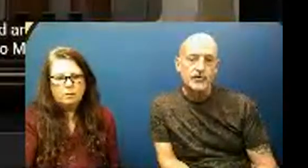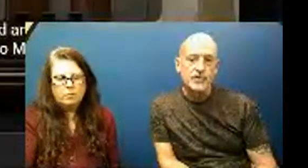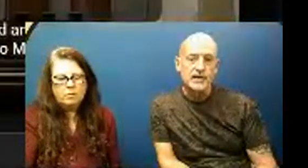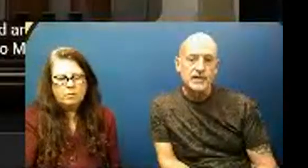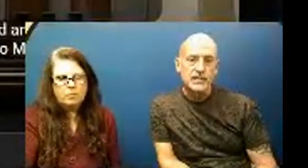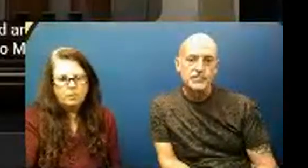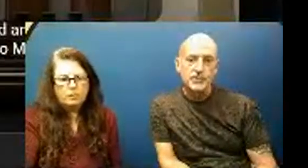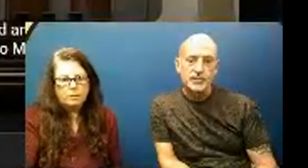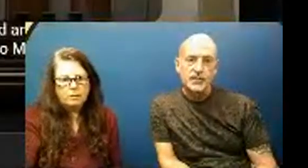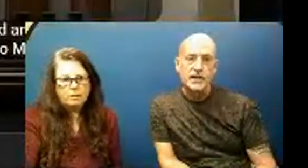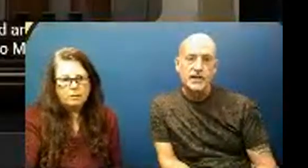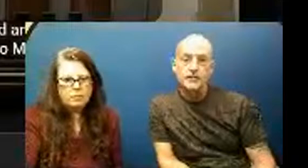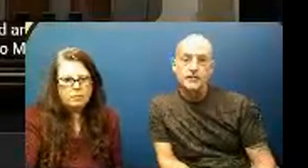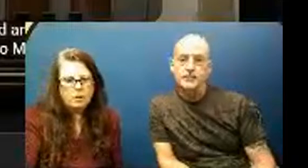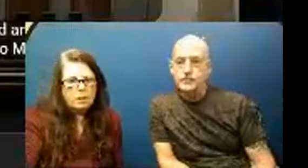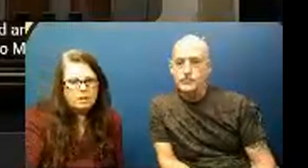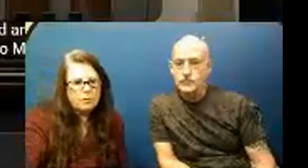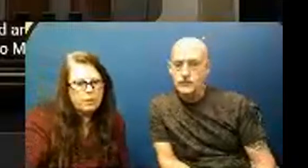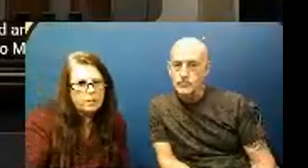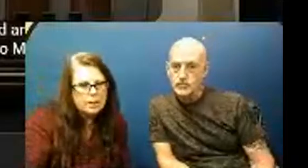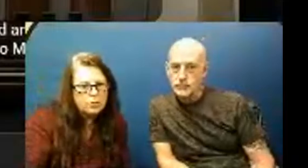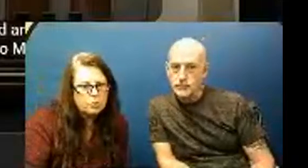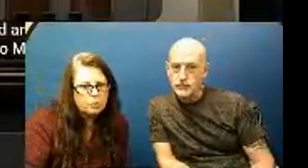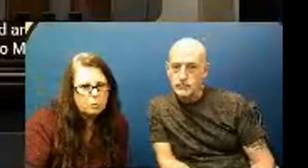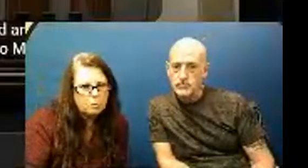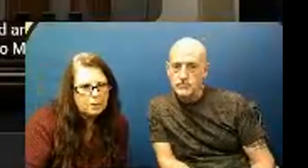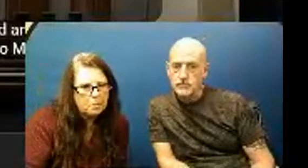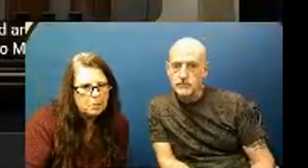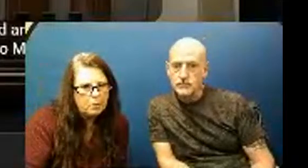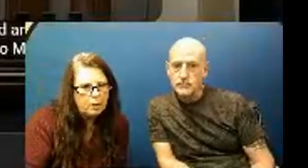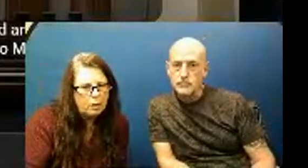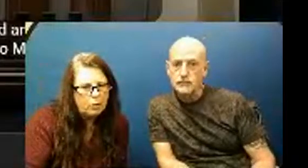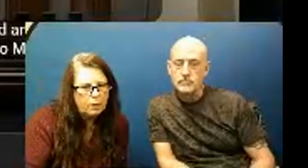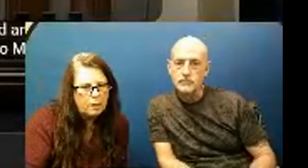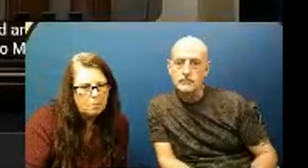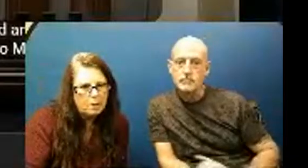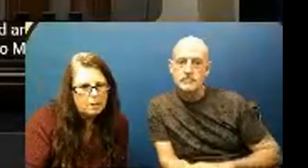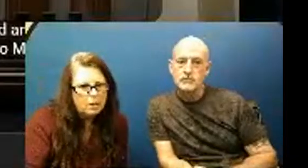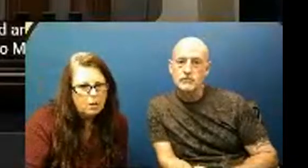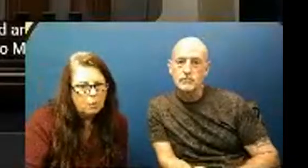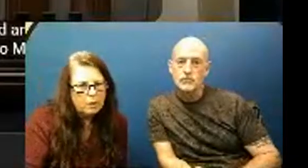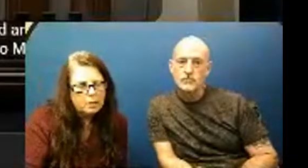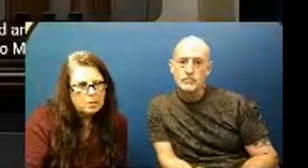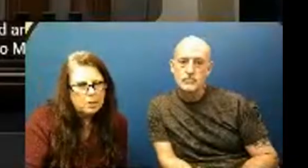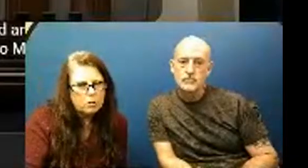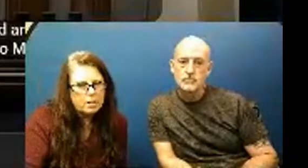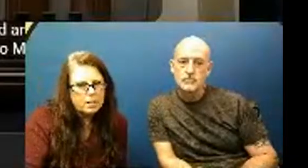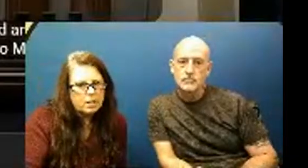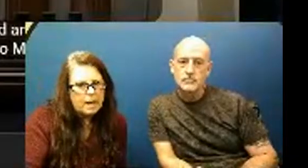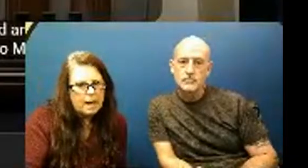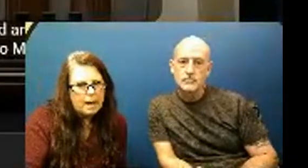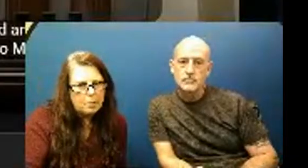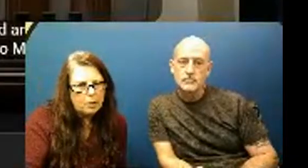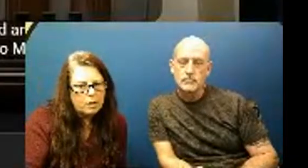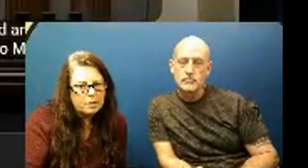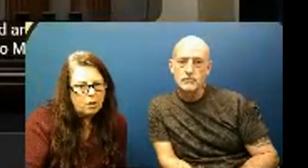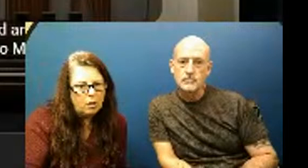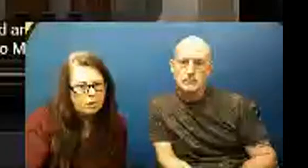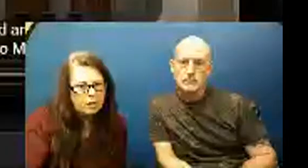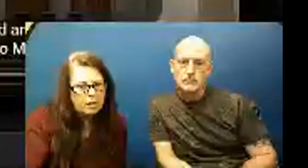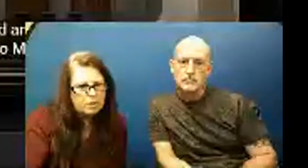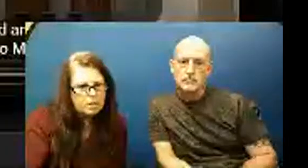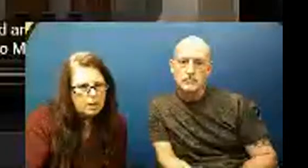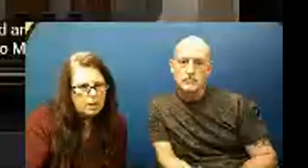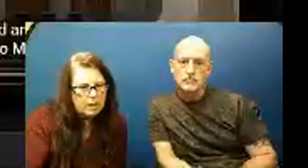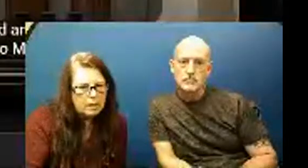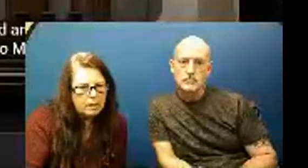The disagreement is protected. Okay, so Faith said true, but the people that own the company want it to be a trusted app across